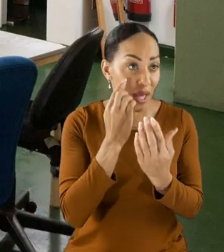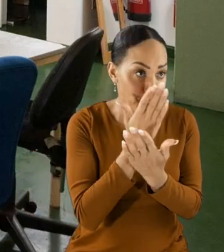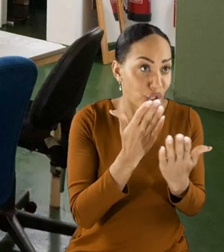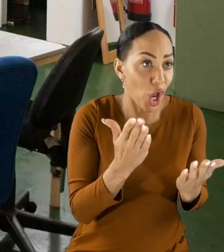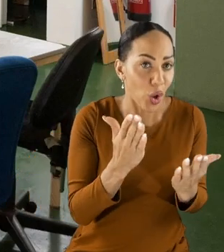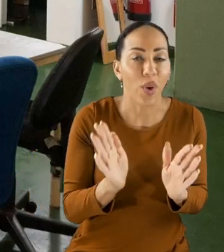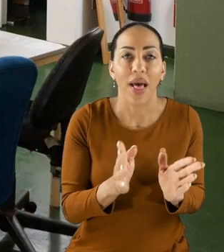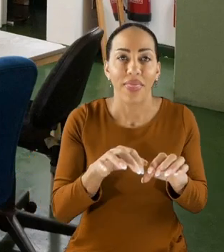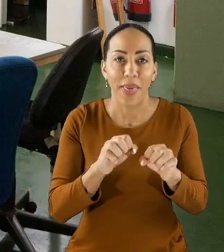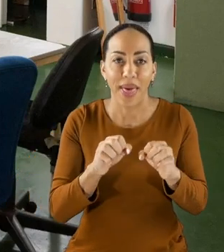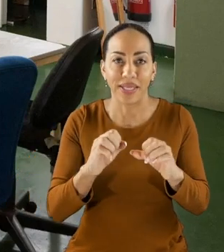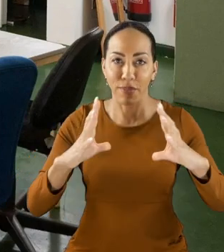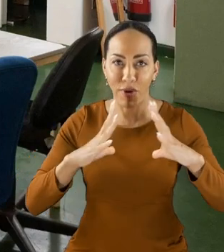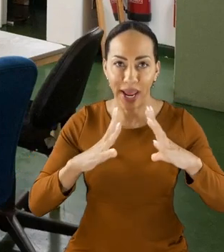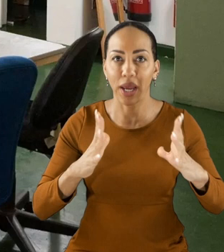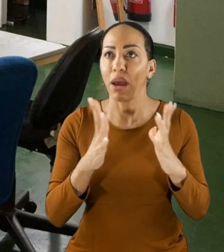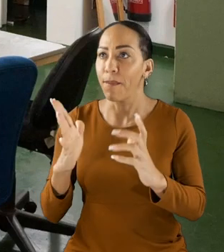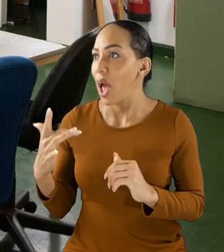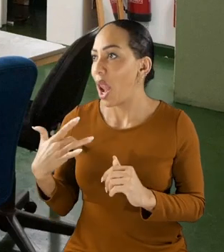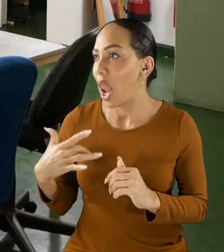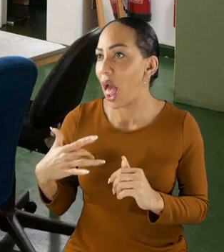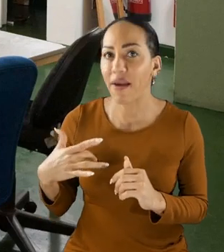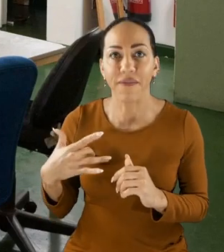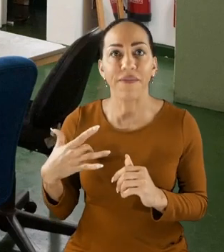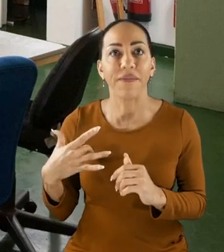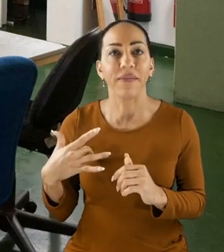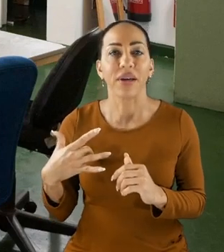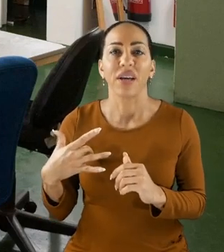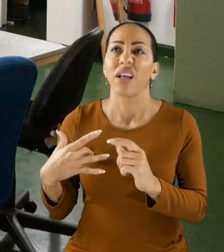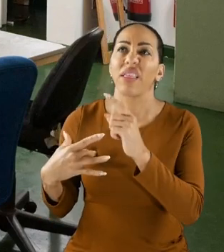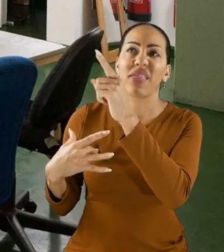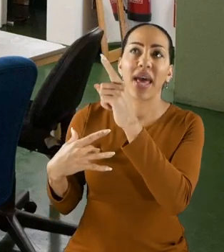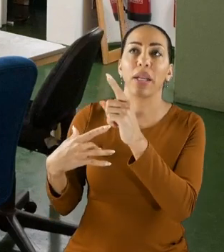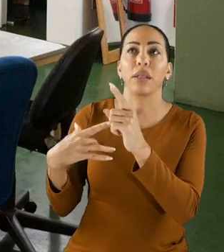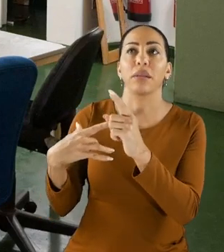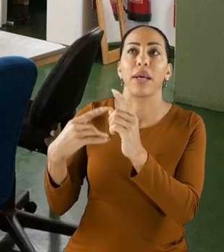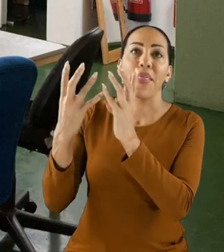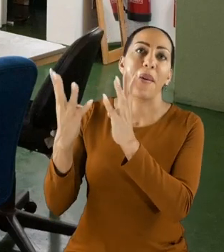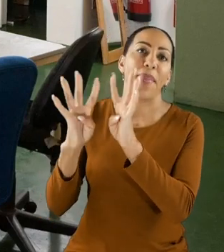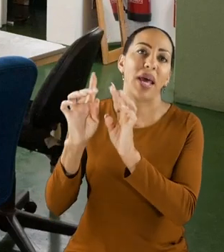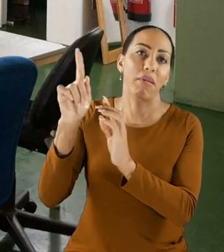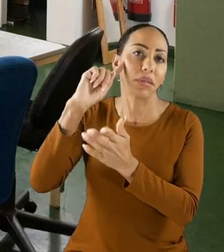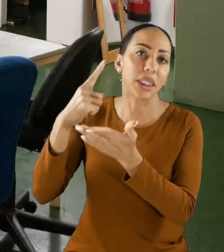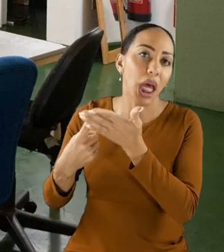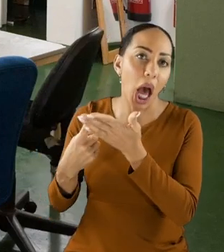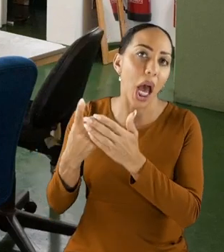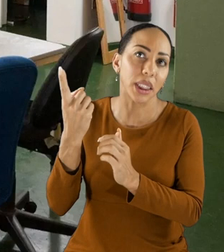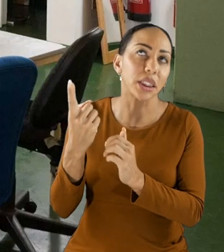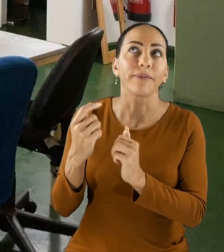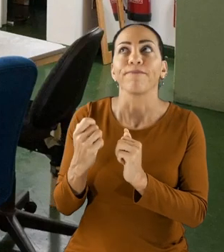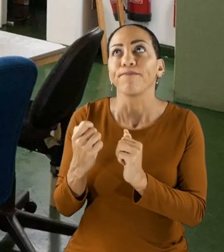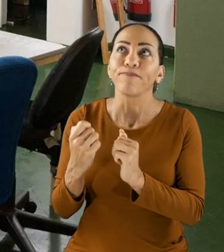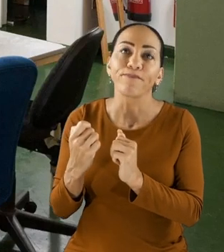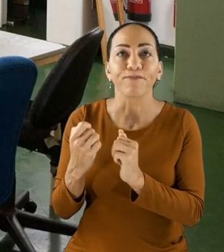I'm leading, and sections from a decision-making panel that reaches